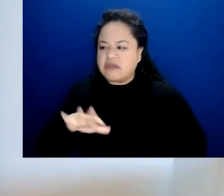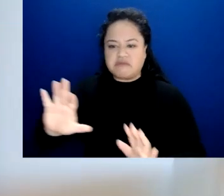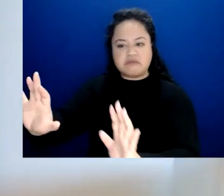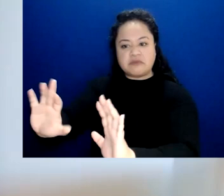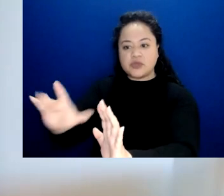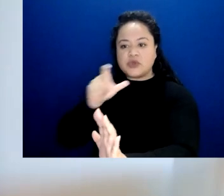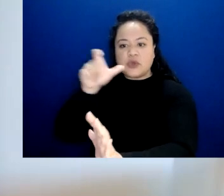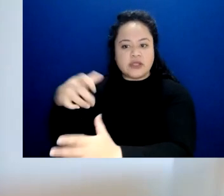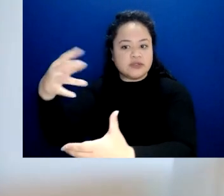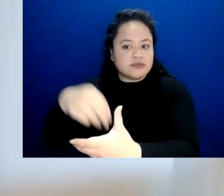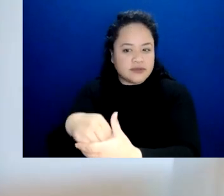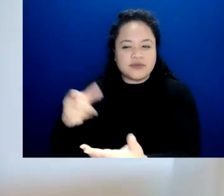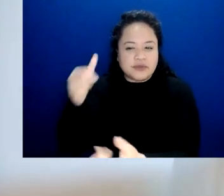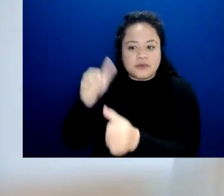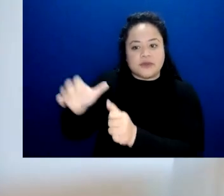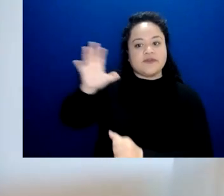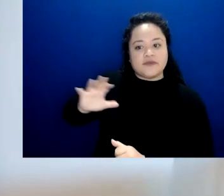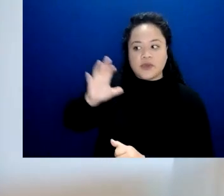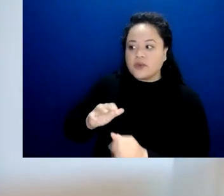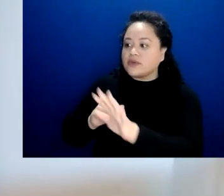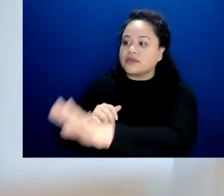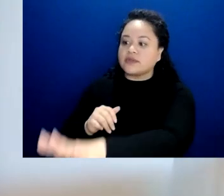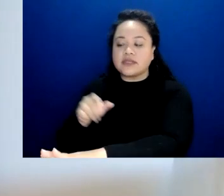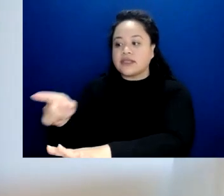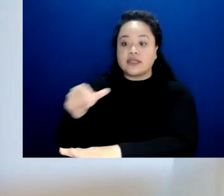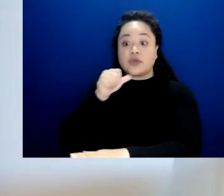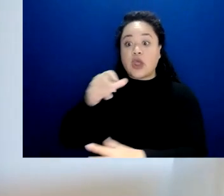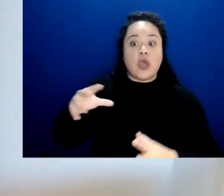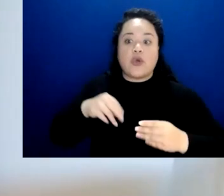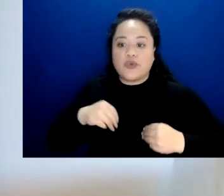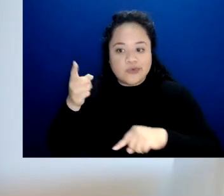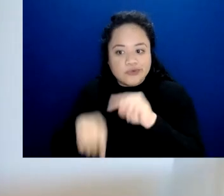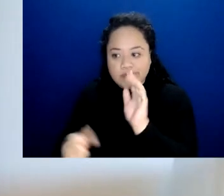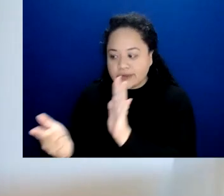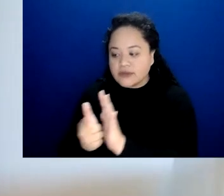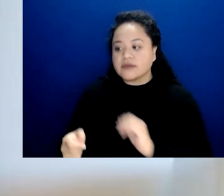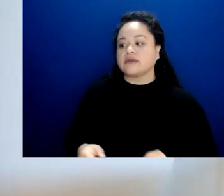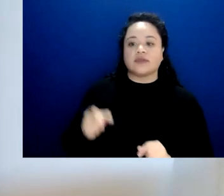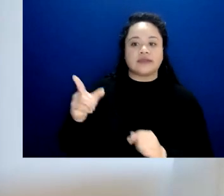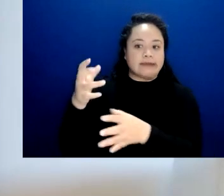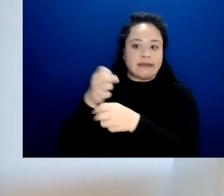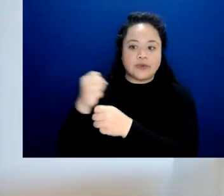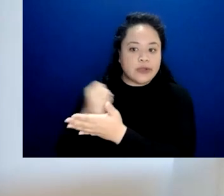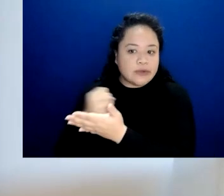and owning credit cards, and like, and that's recent history. So all the expectation to provide and do all these other